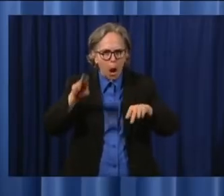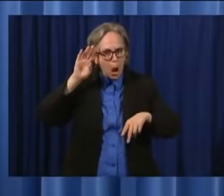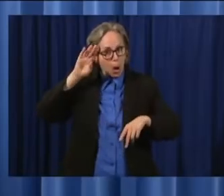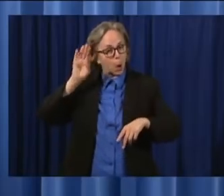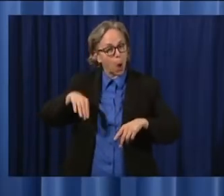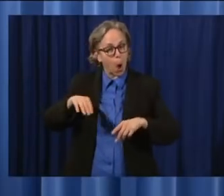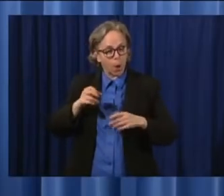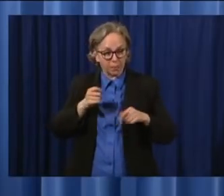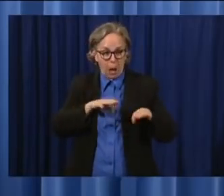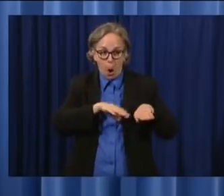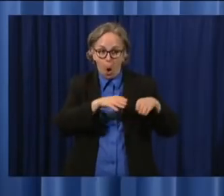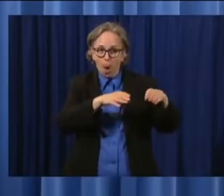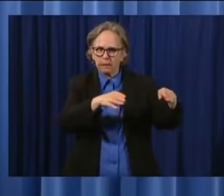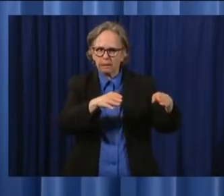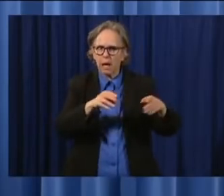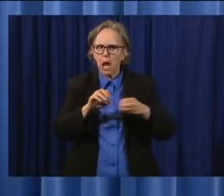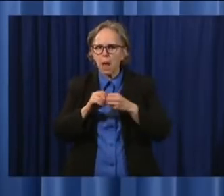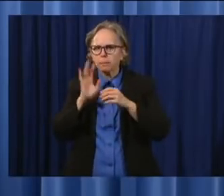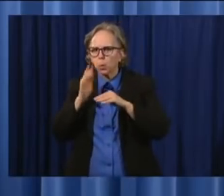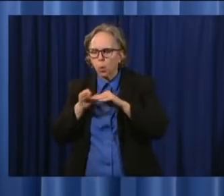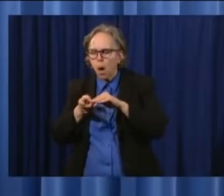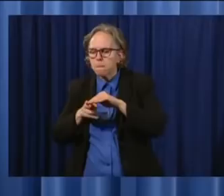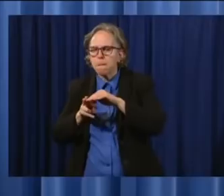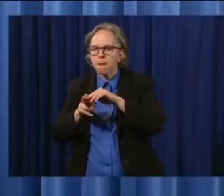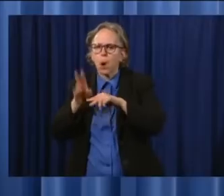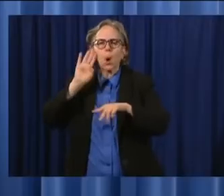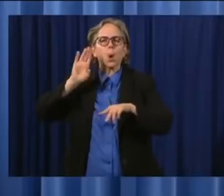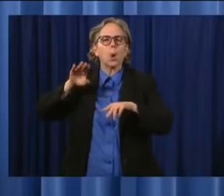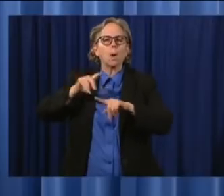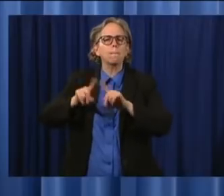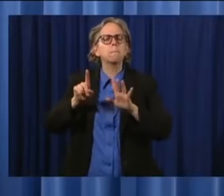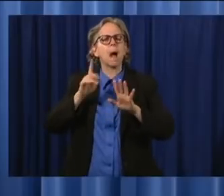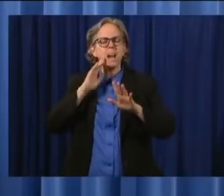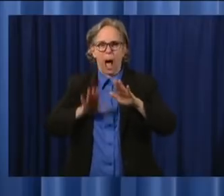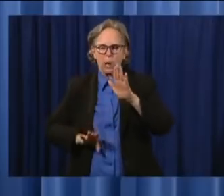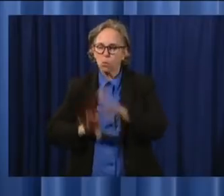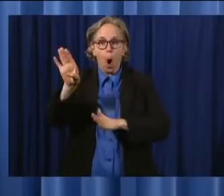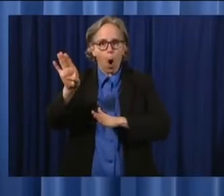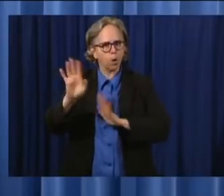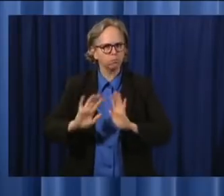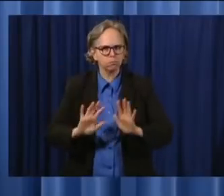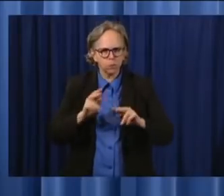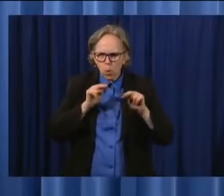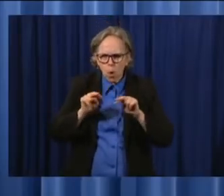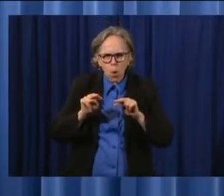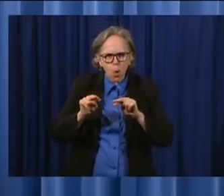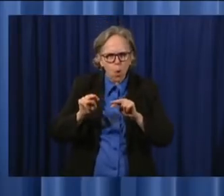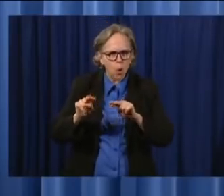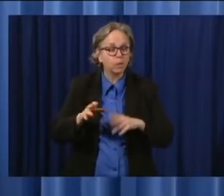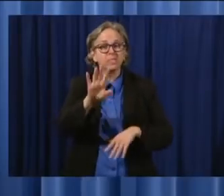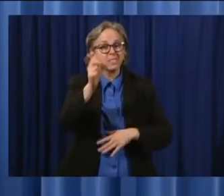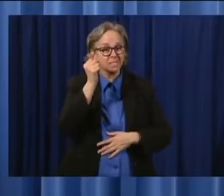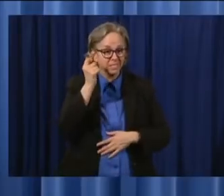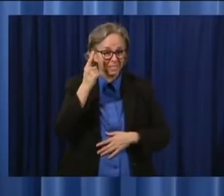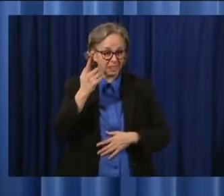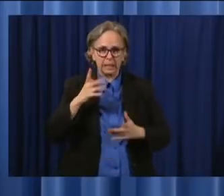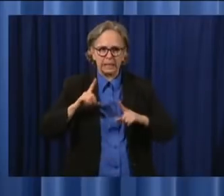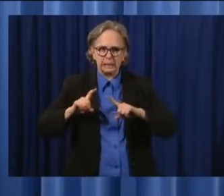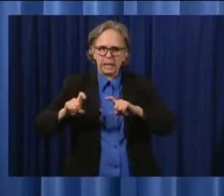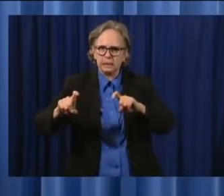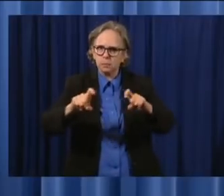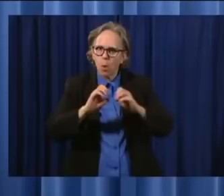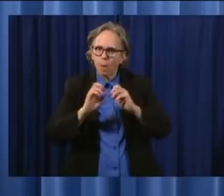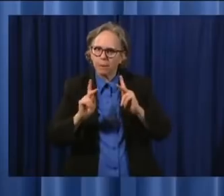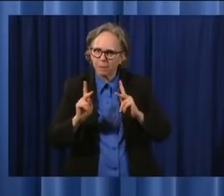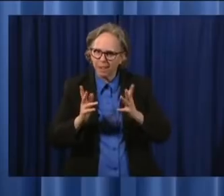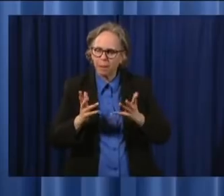infection go up. One of the things that you will see, because we're going to be testing is going to continue to go up. You're going to see as more people are tested,